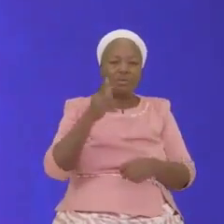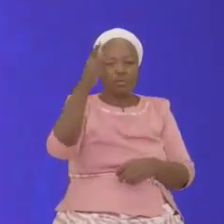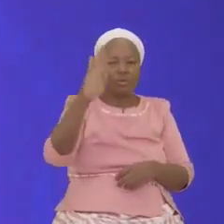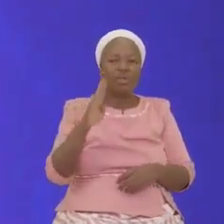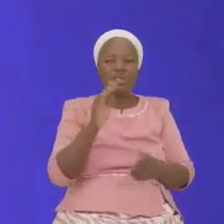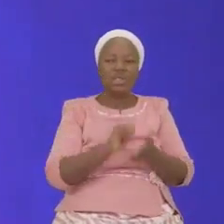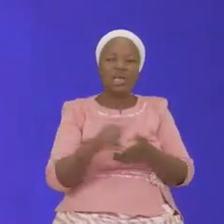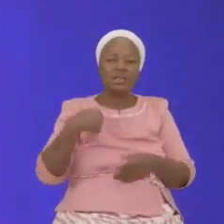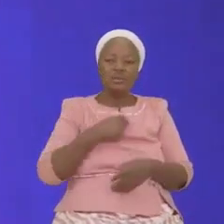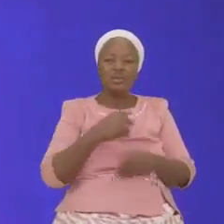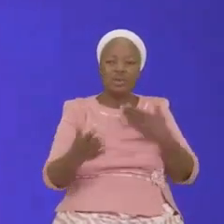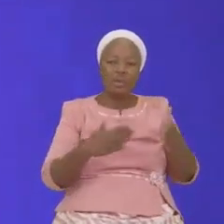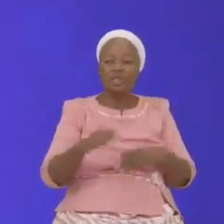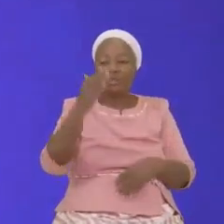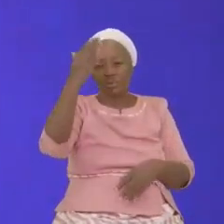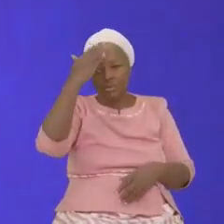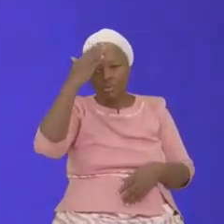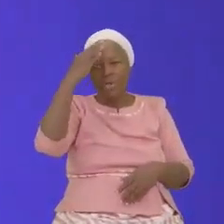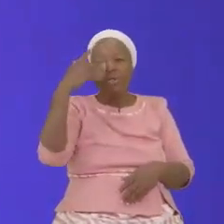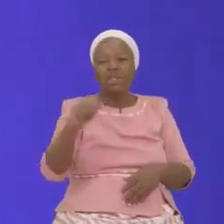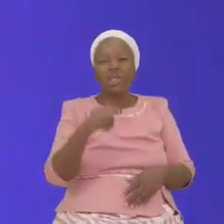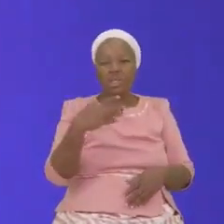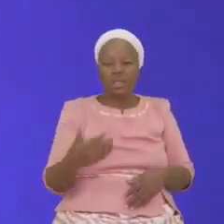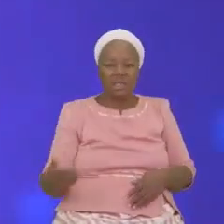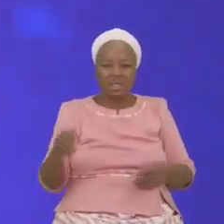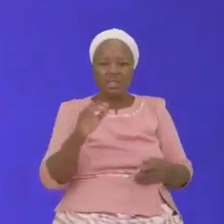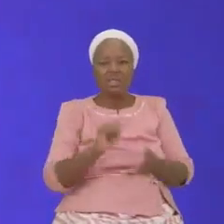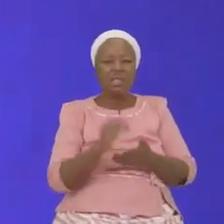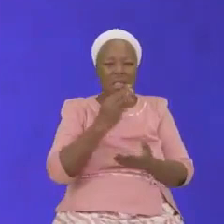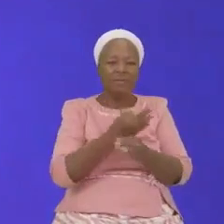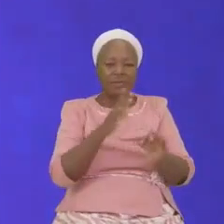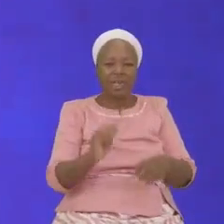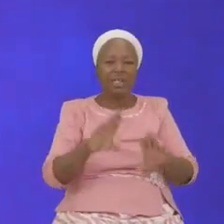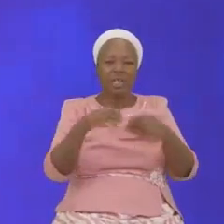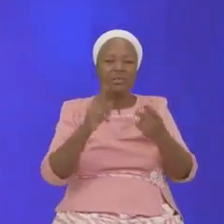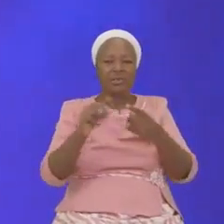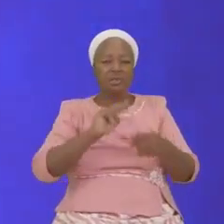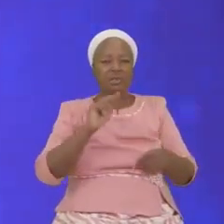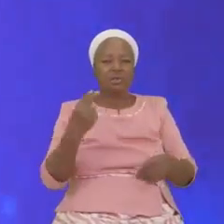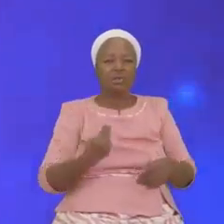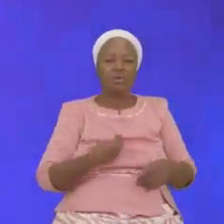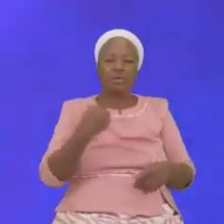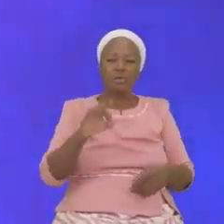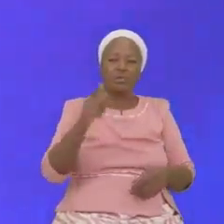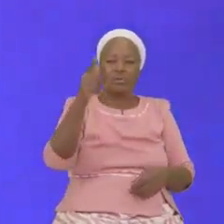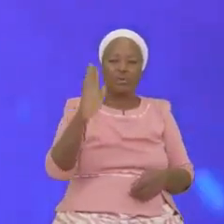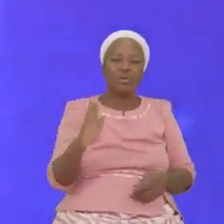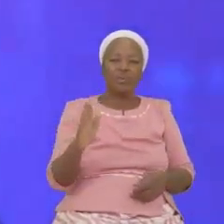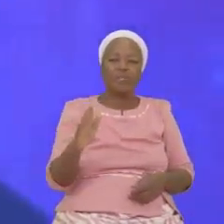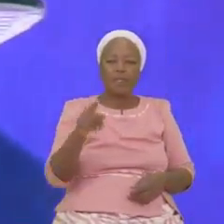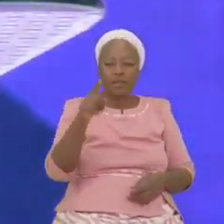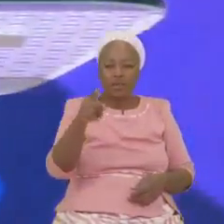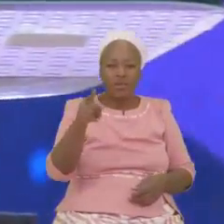that we might know the things that are freely given to us of God. You